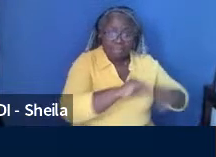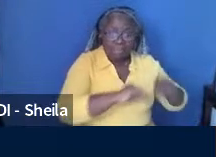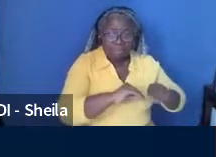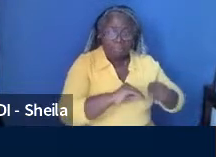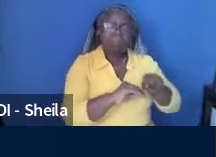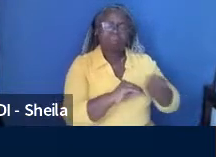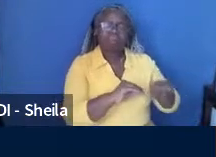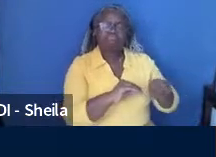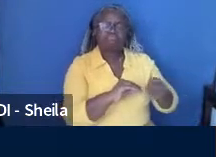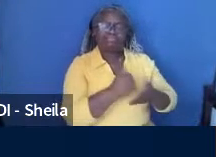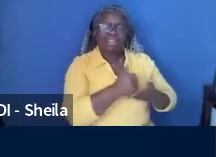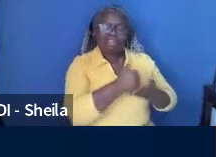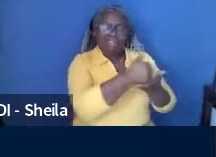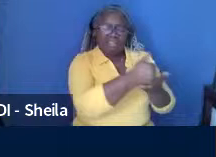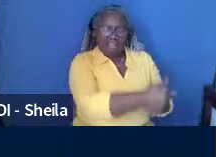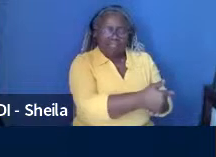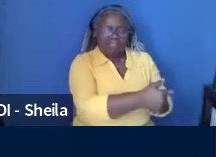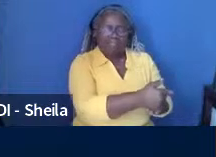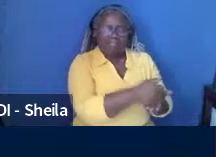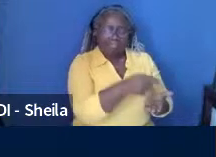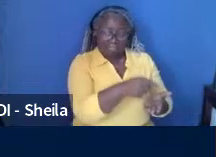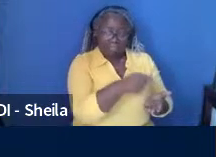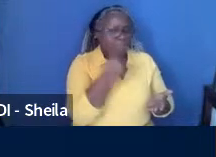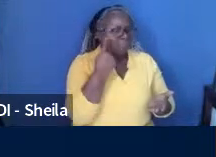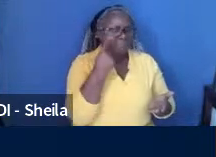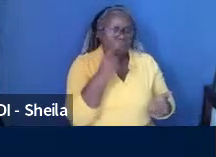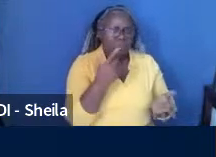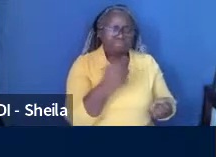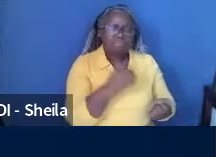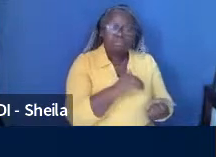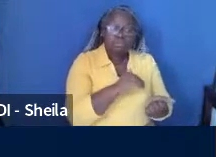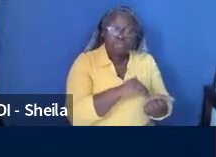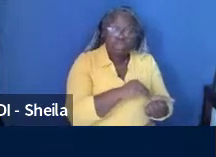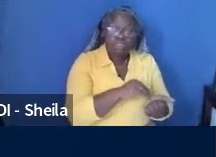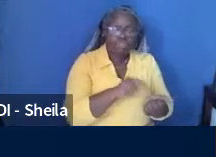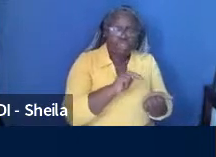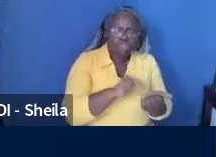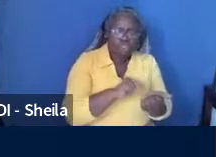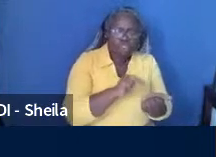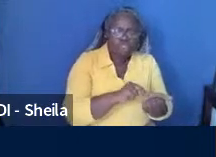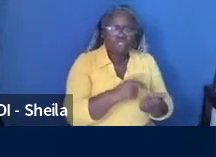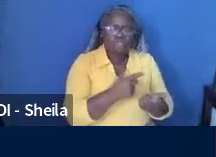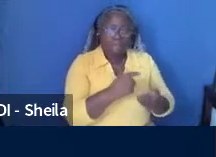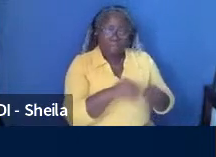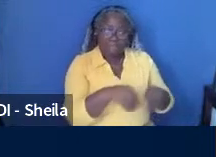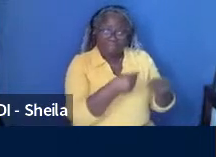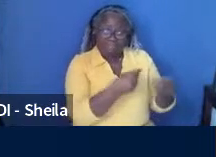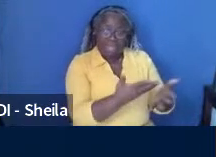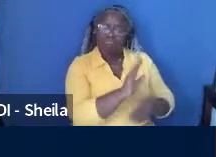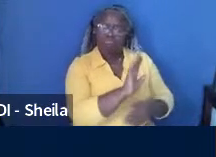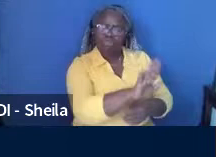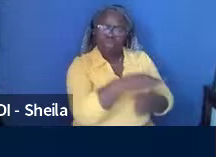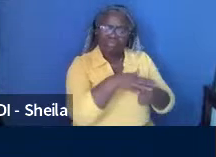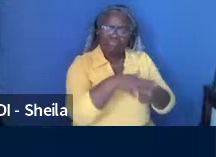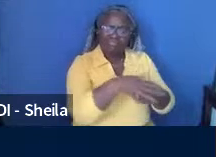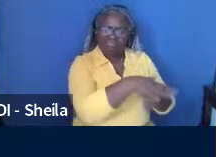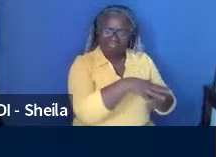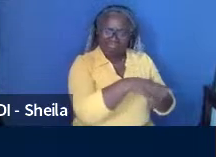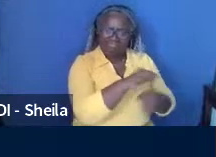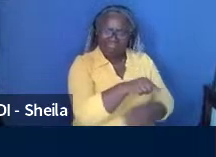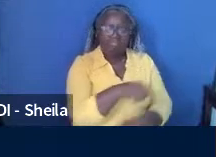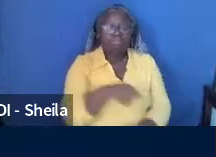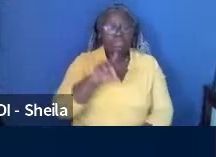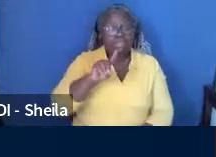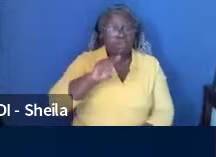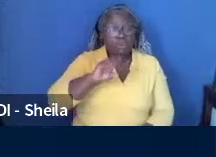ADA in their environment. The DOJ also has a guide for communicating with people who are deaf or hard